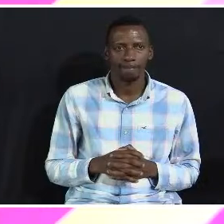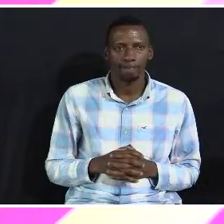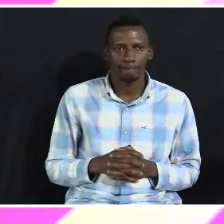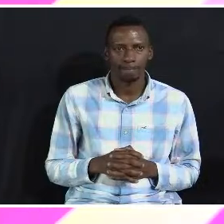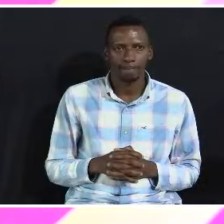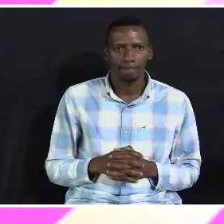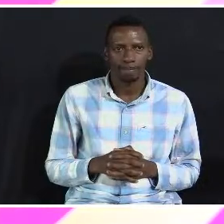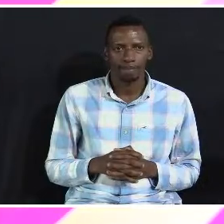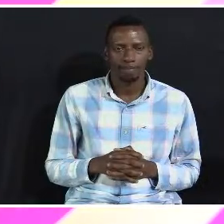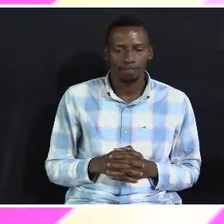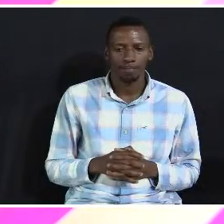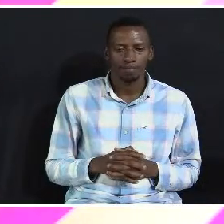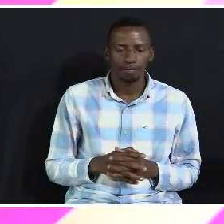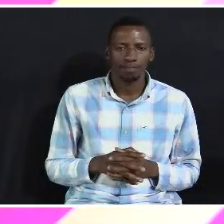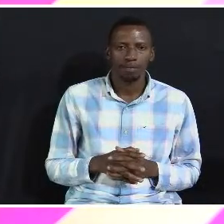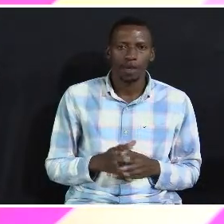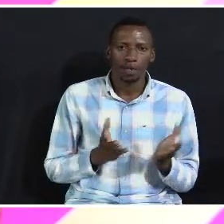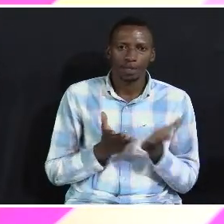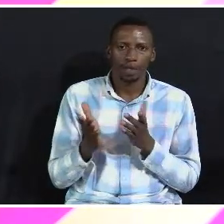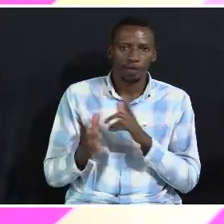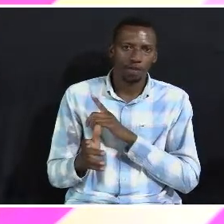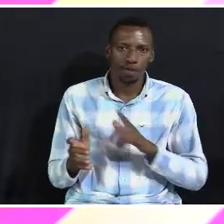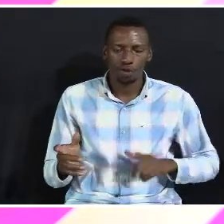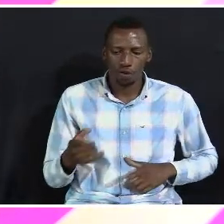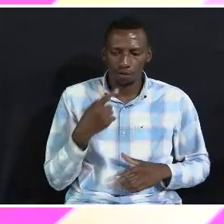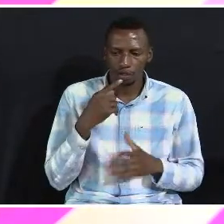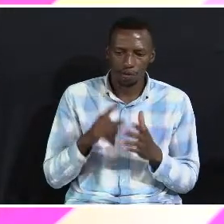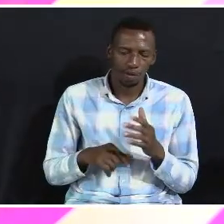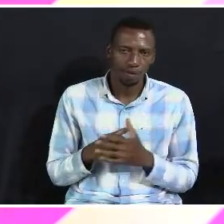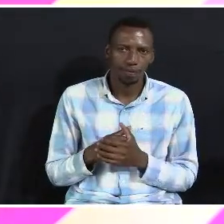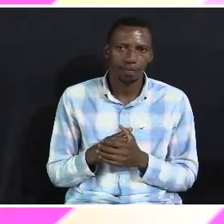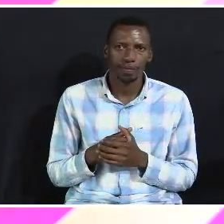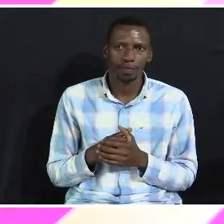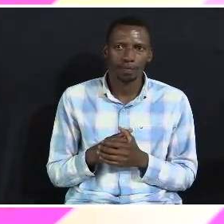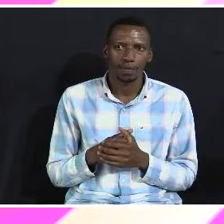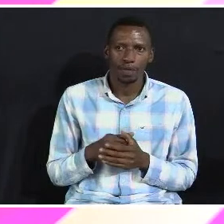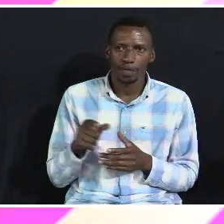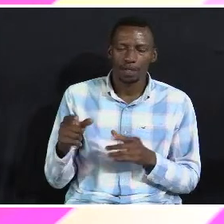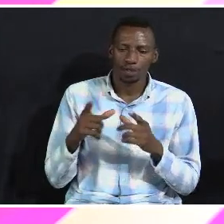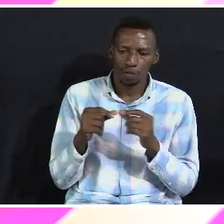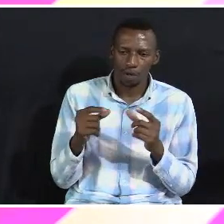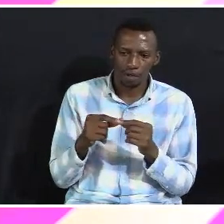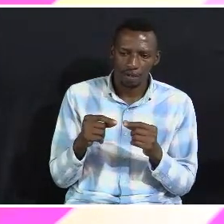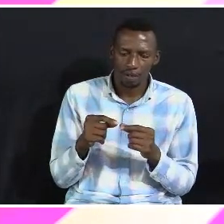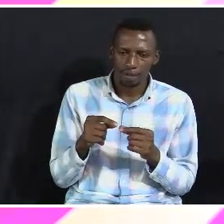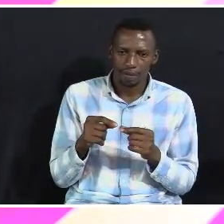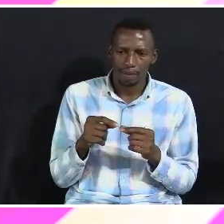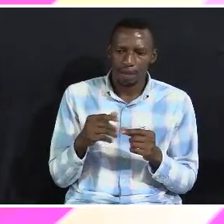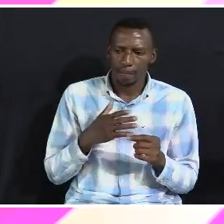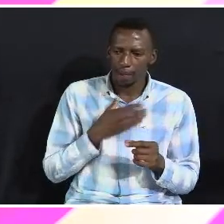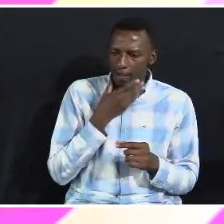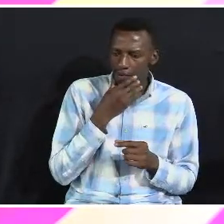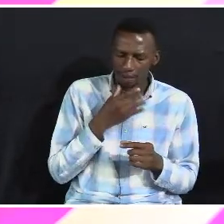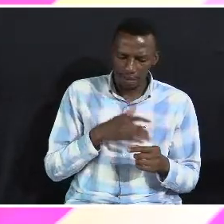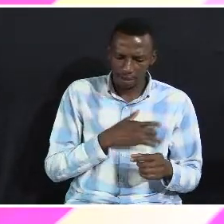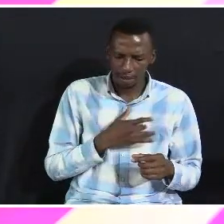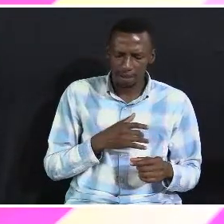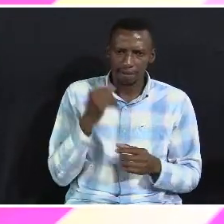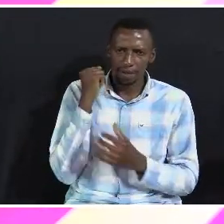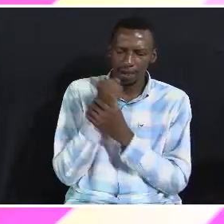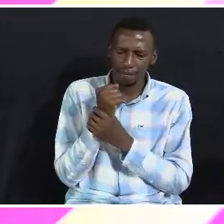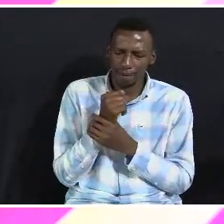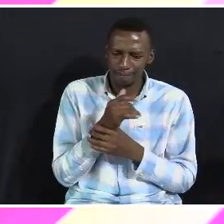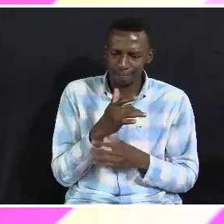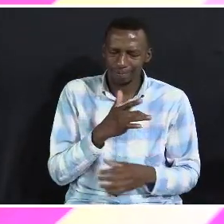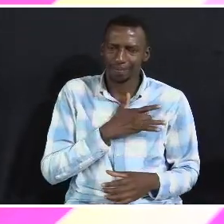Servant of the Lord continues to say, "The endearing words, 'my father,' pierced Abraham's heart, but he was not ready to